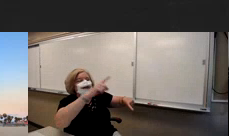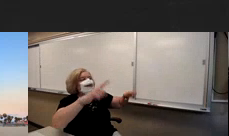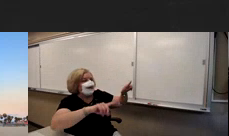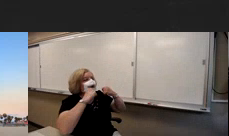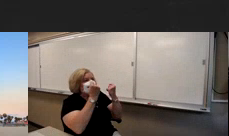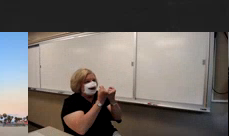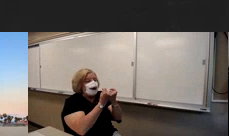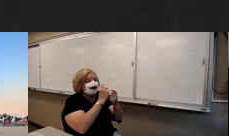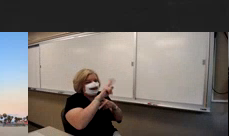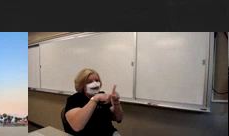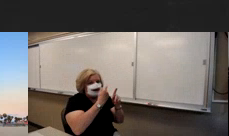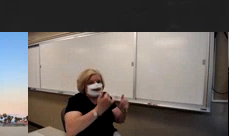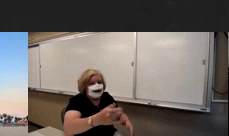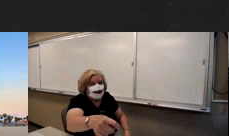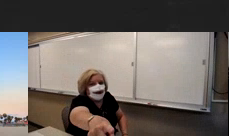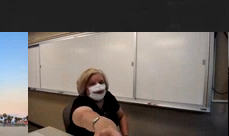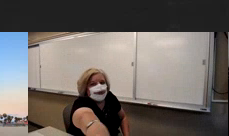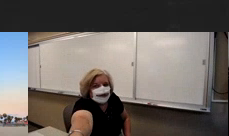up. Okay,